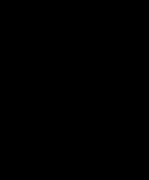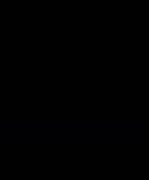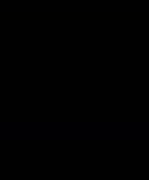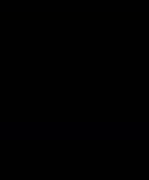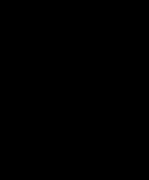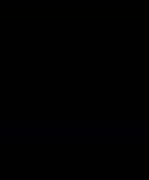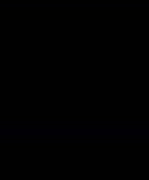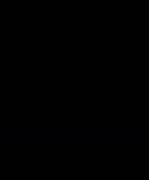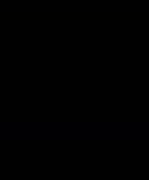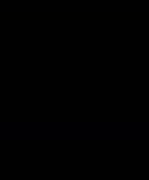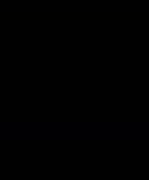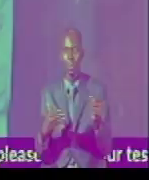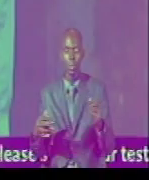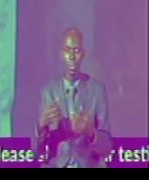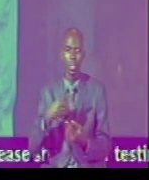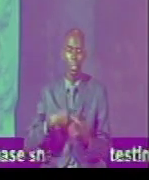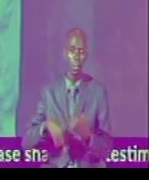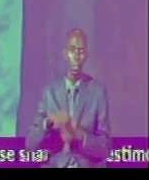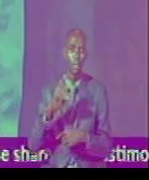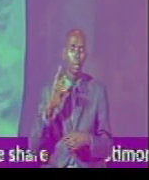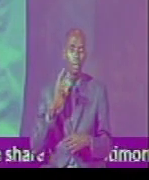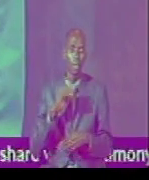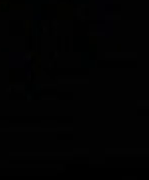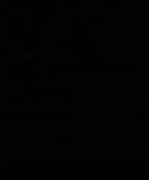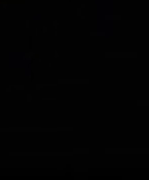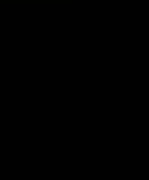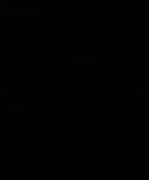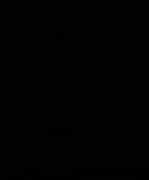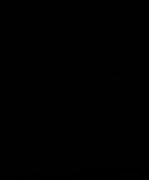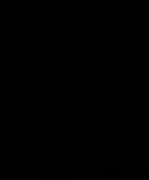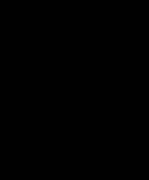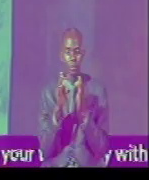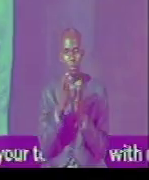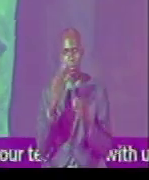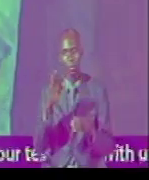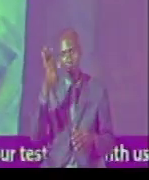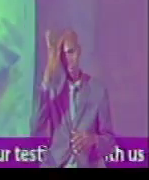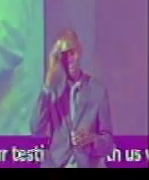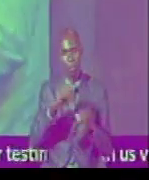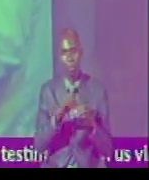the prayer in the Lord. Let's hear her testimony.